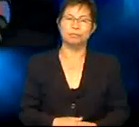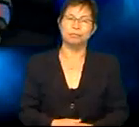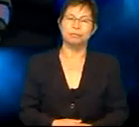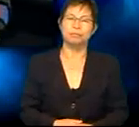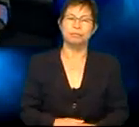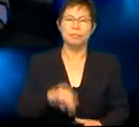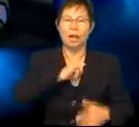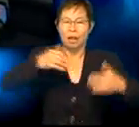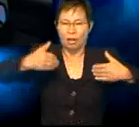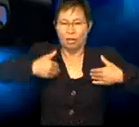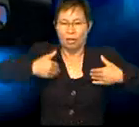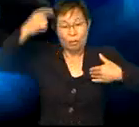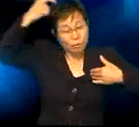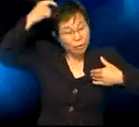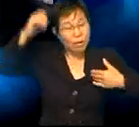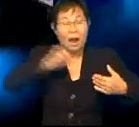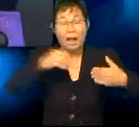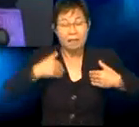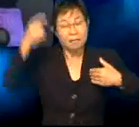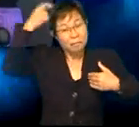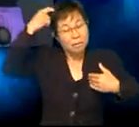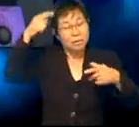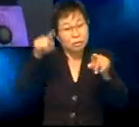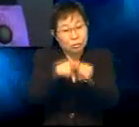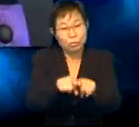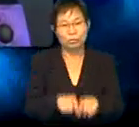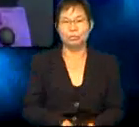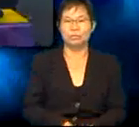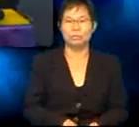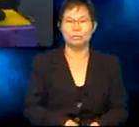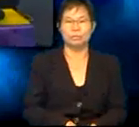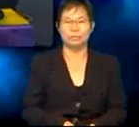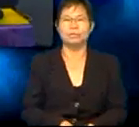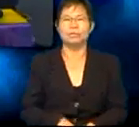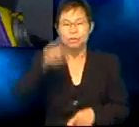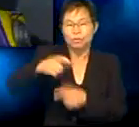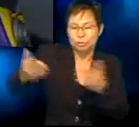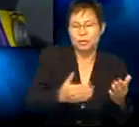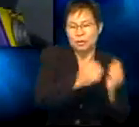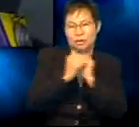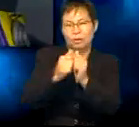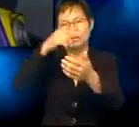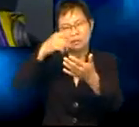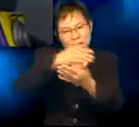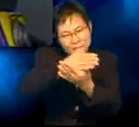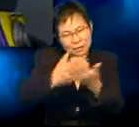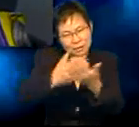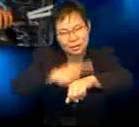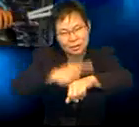Hey, I have a brain too. Yeah, you should bring it along sometime. Ha ha ha